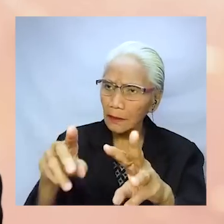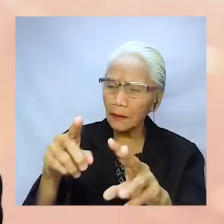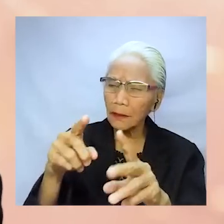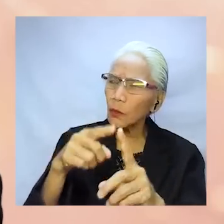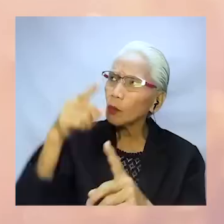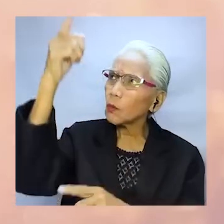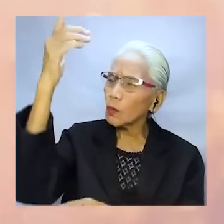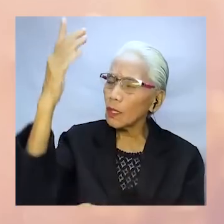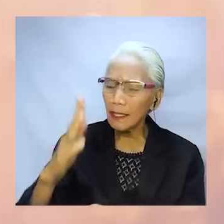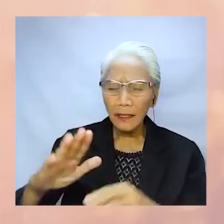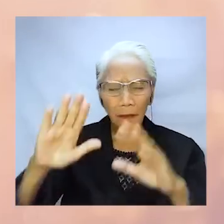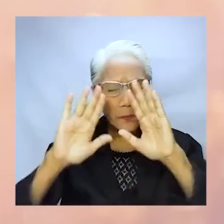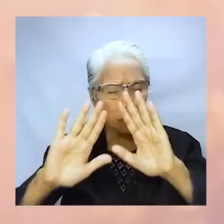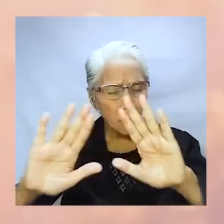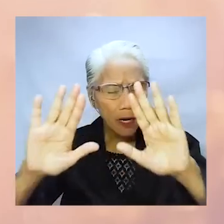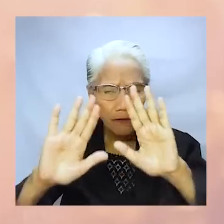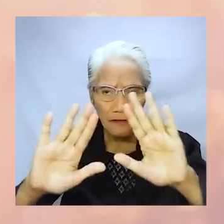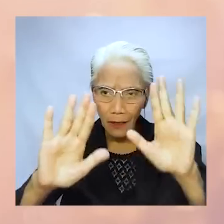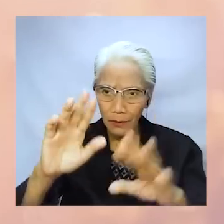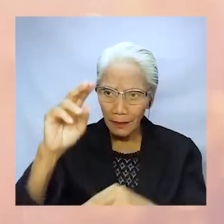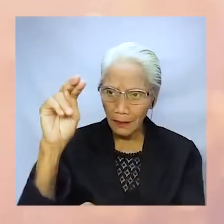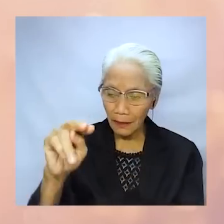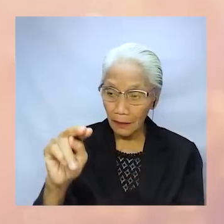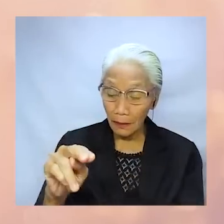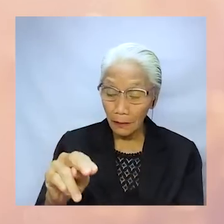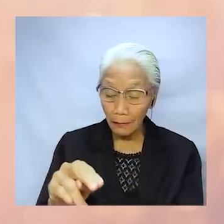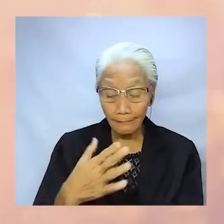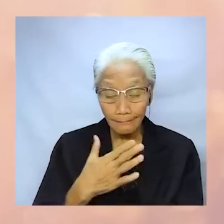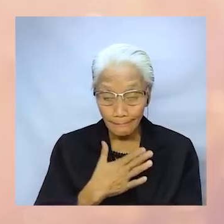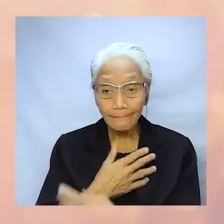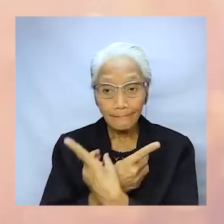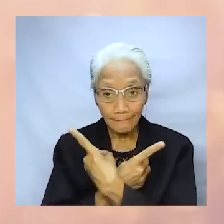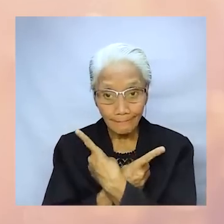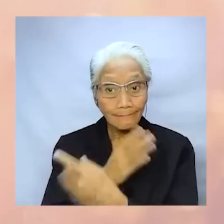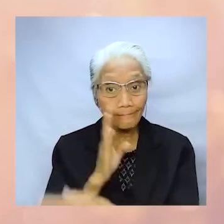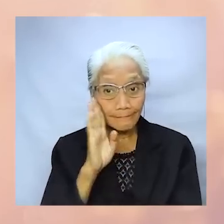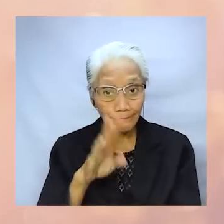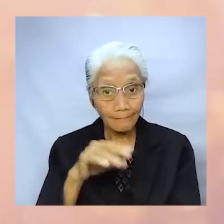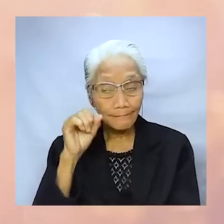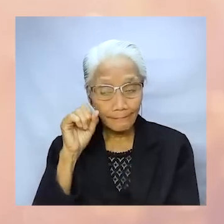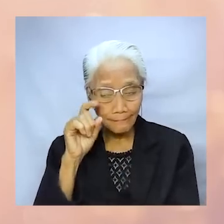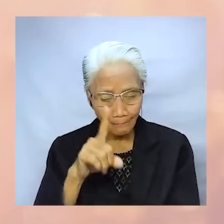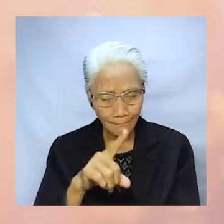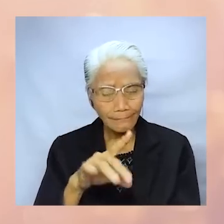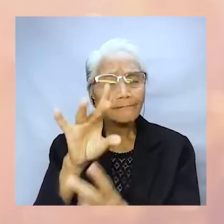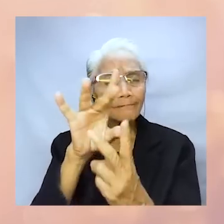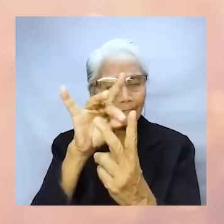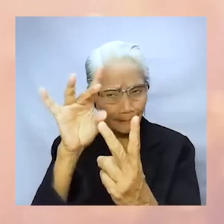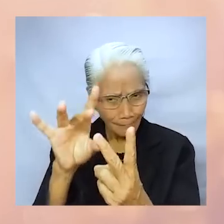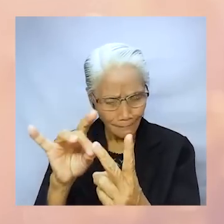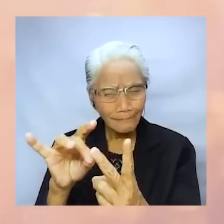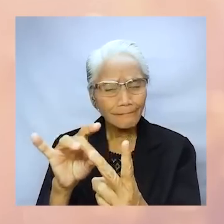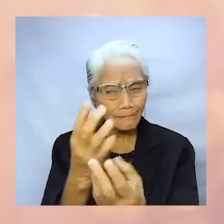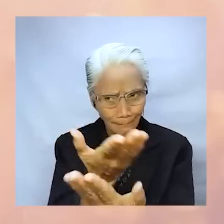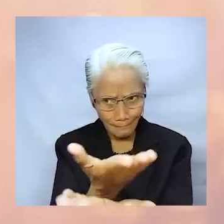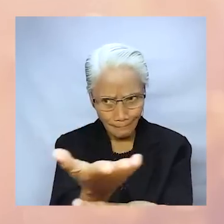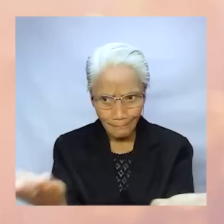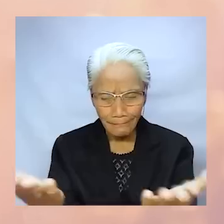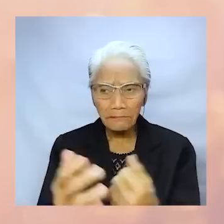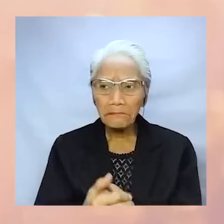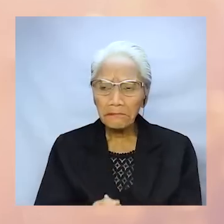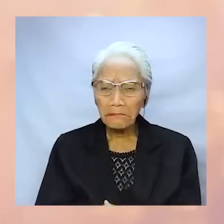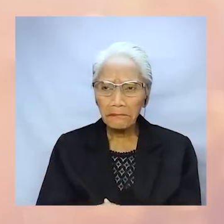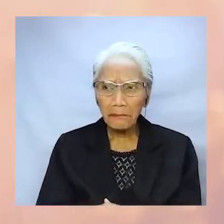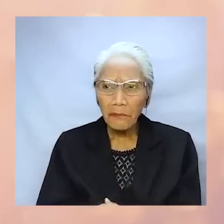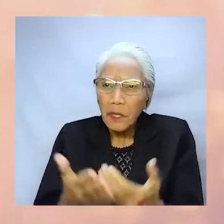deeds. My dear brothers and sisters, the choice is before us. Will we be